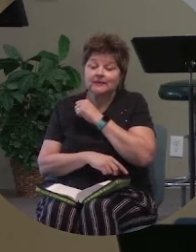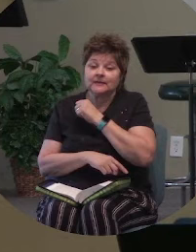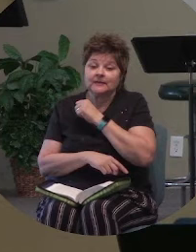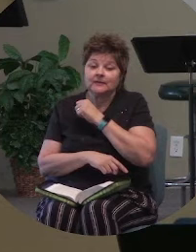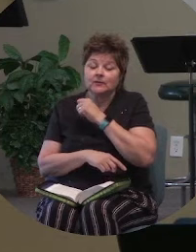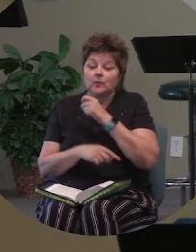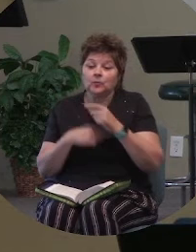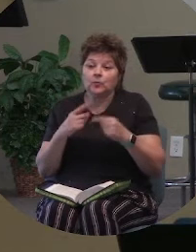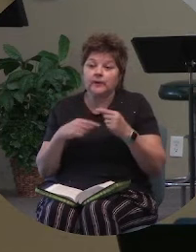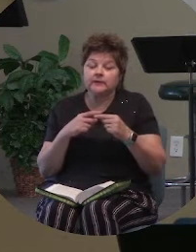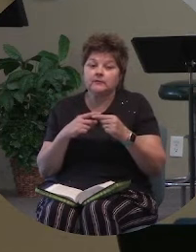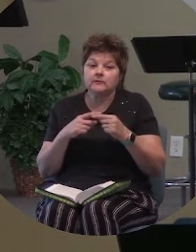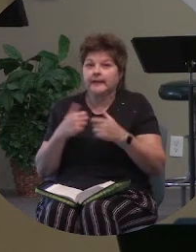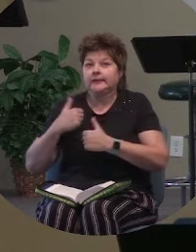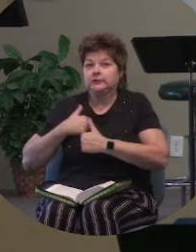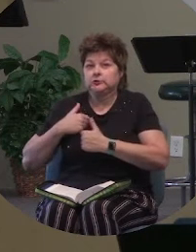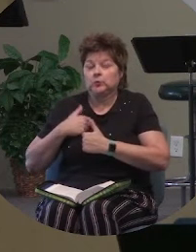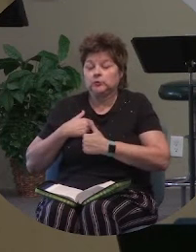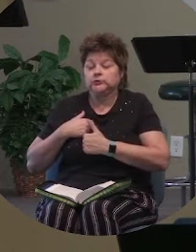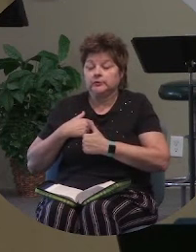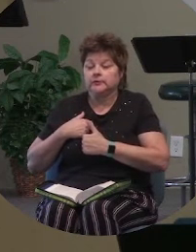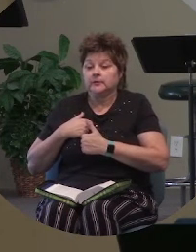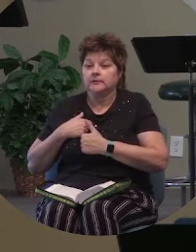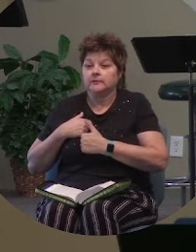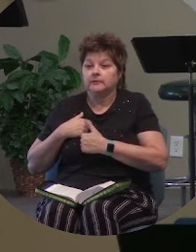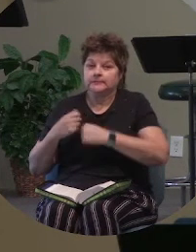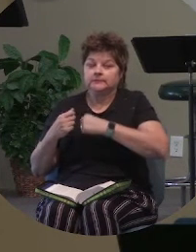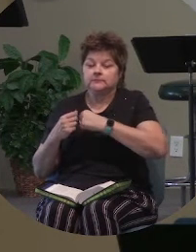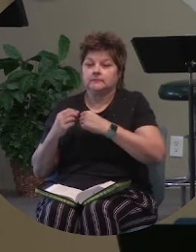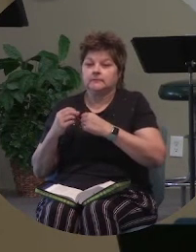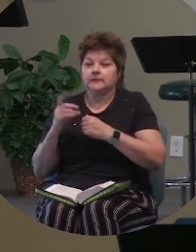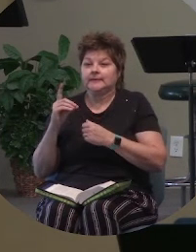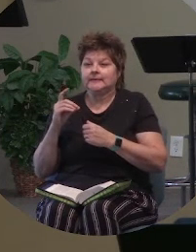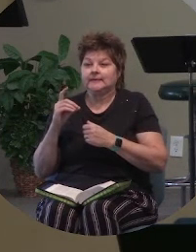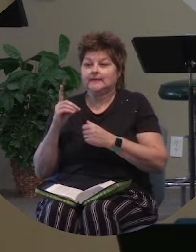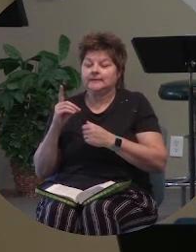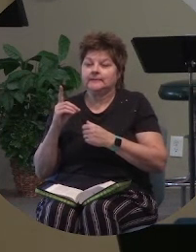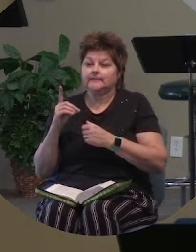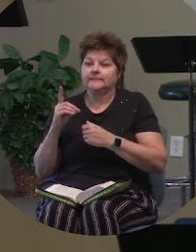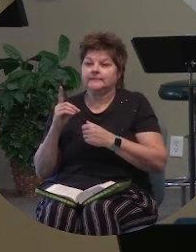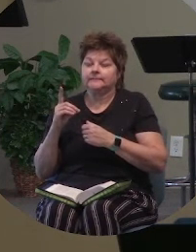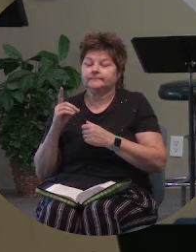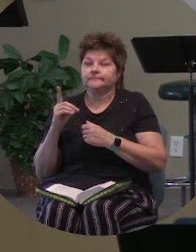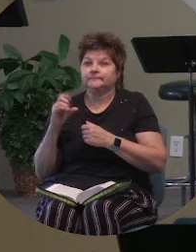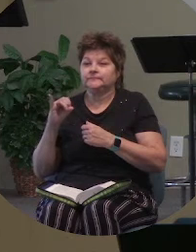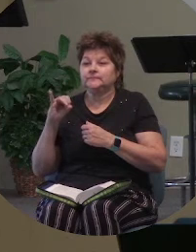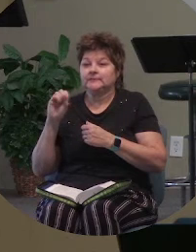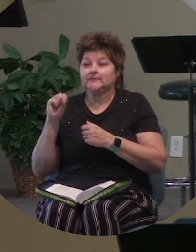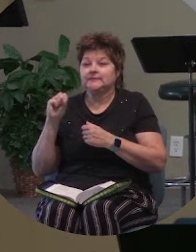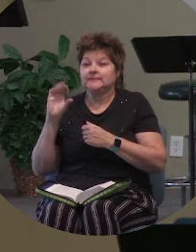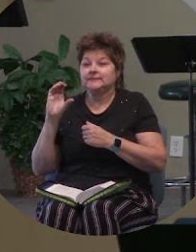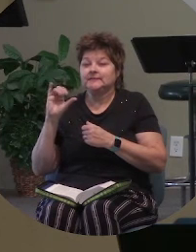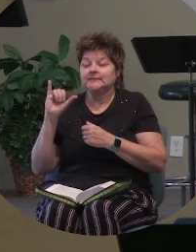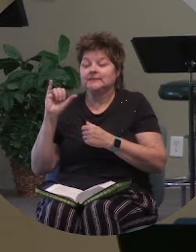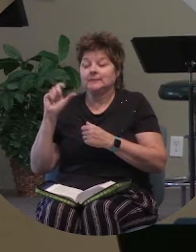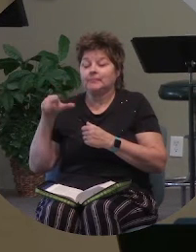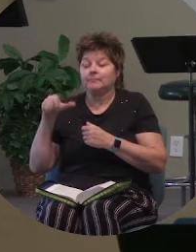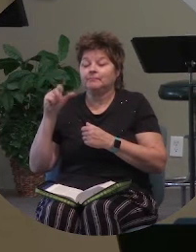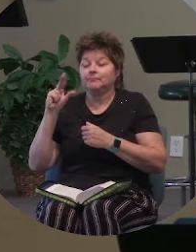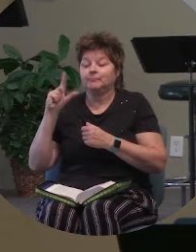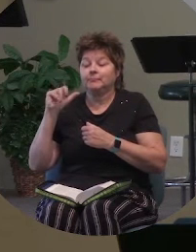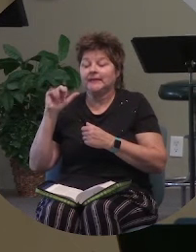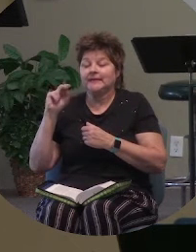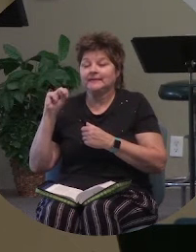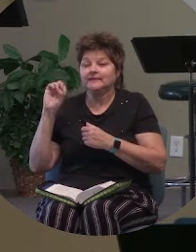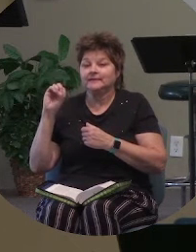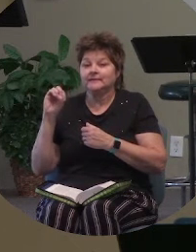something, a soldier is disciplined. They're taught in basic training to do certain things in